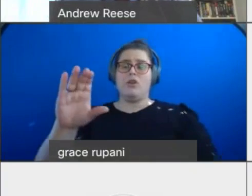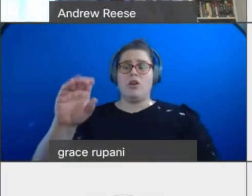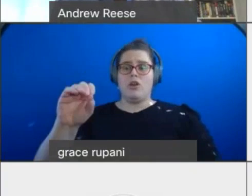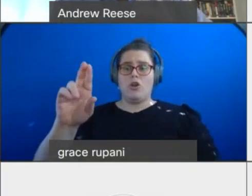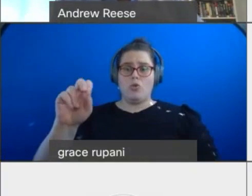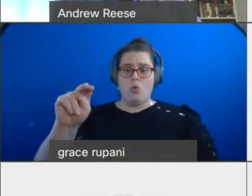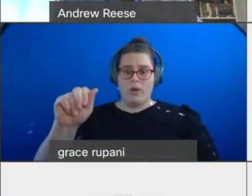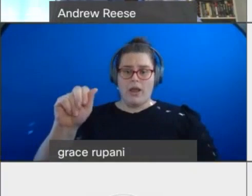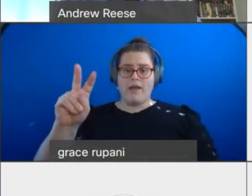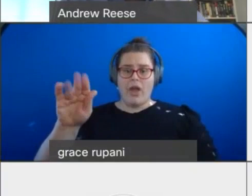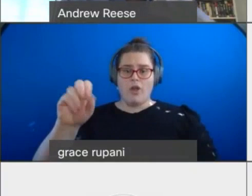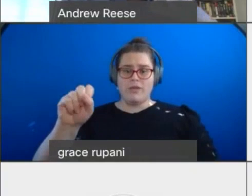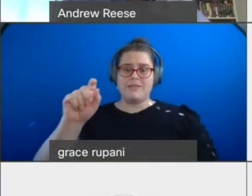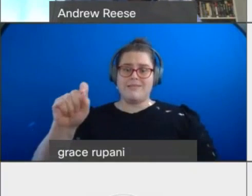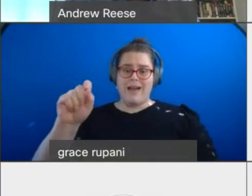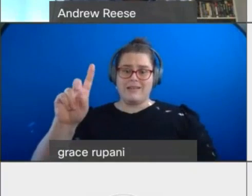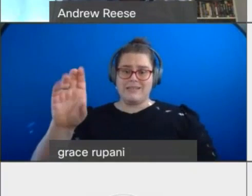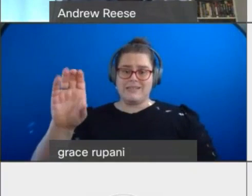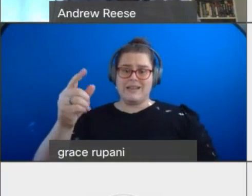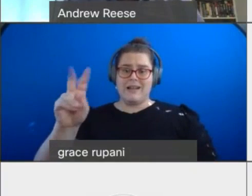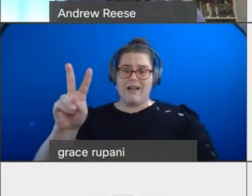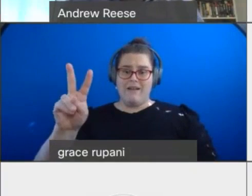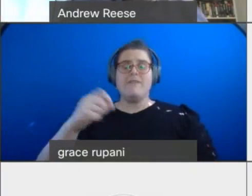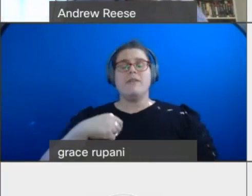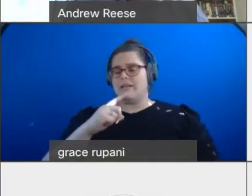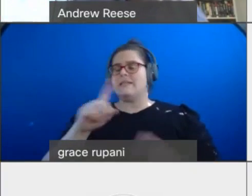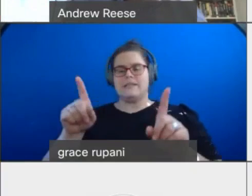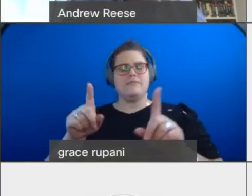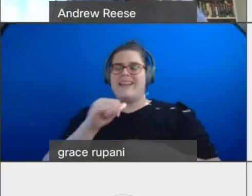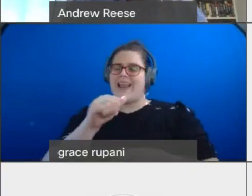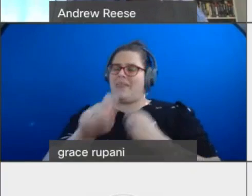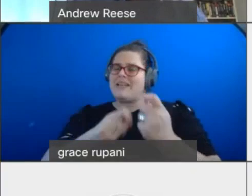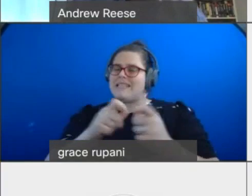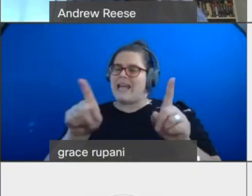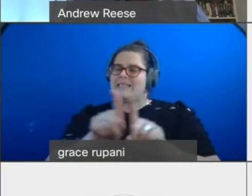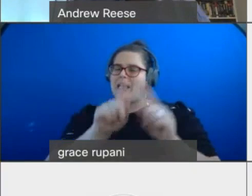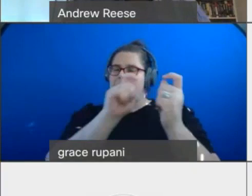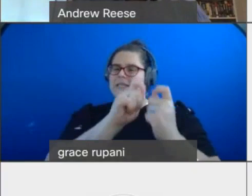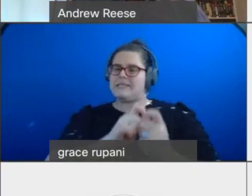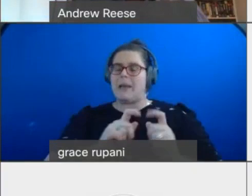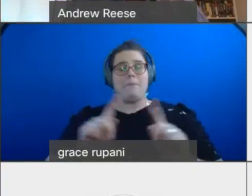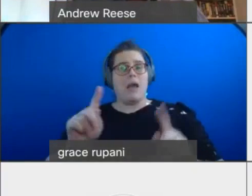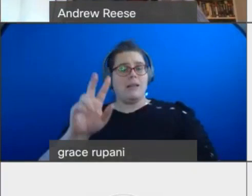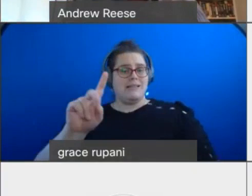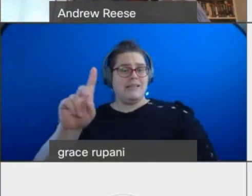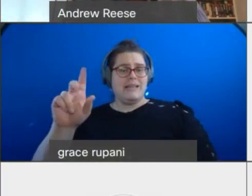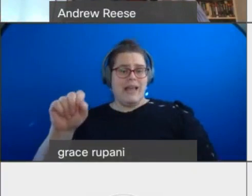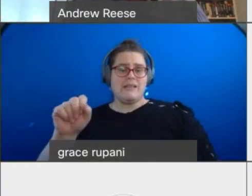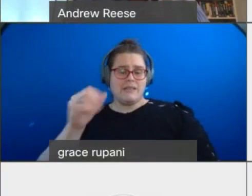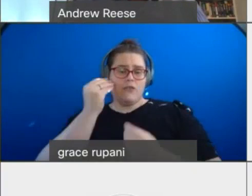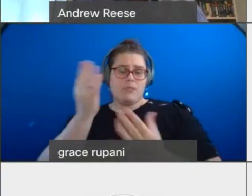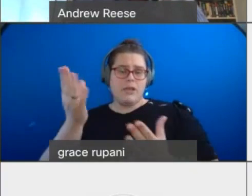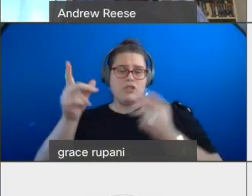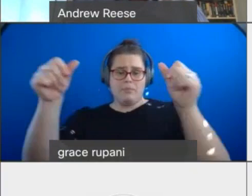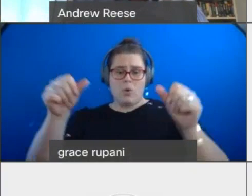coronavirus.dc.gov, it's not the same details, but it is the DDS data that is posted every day, and that is